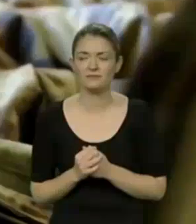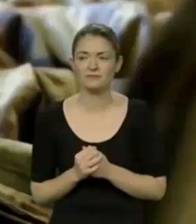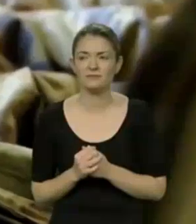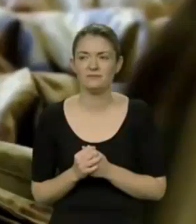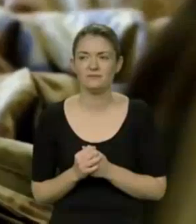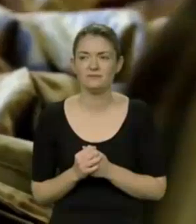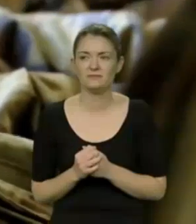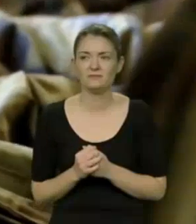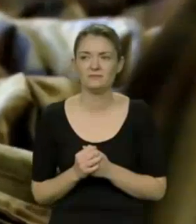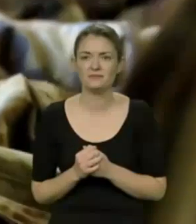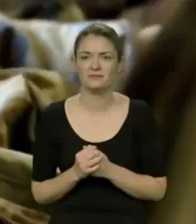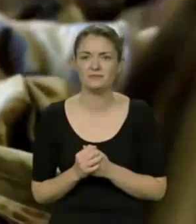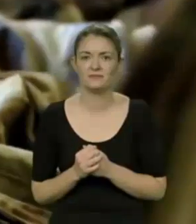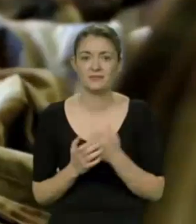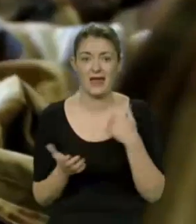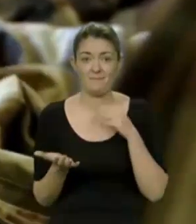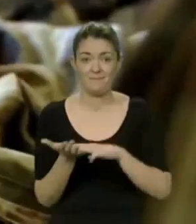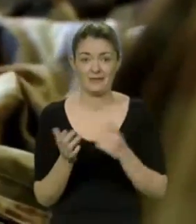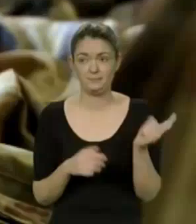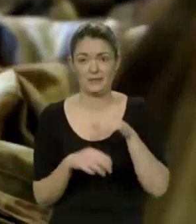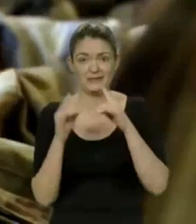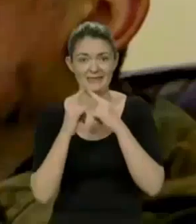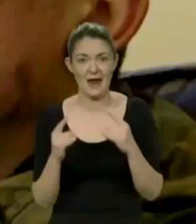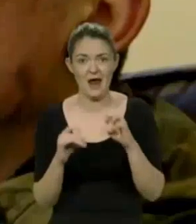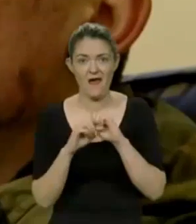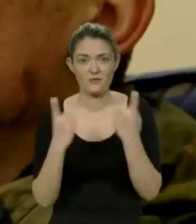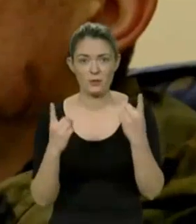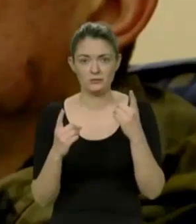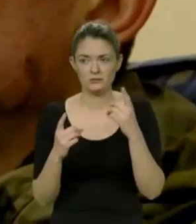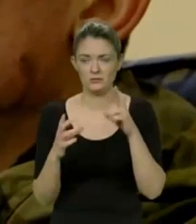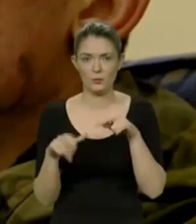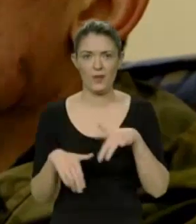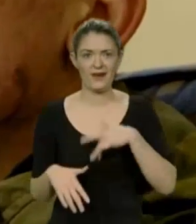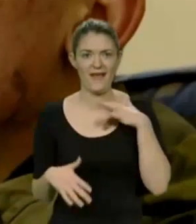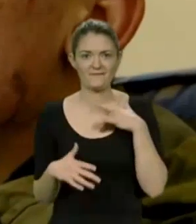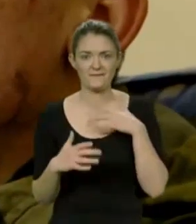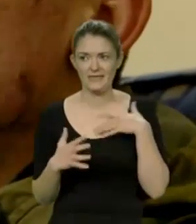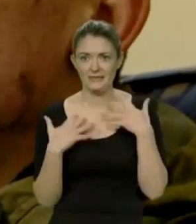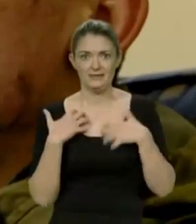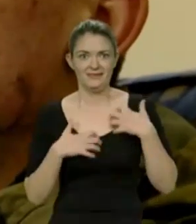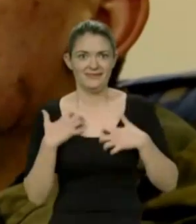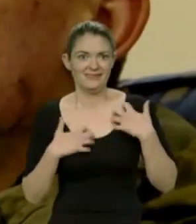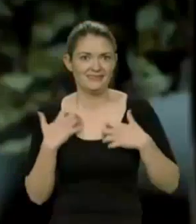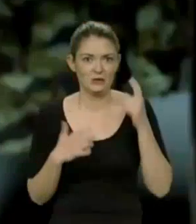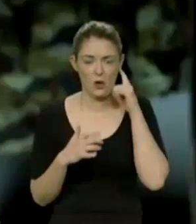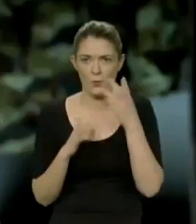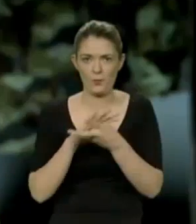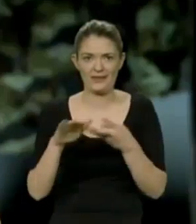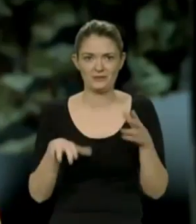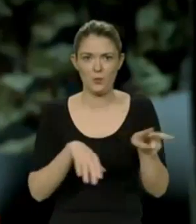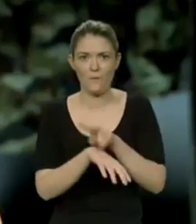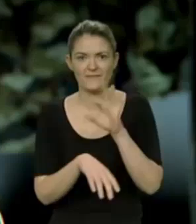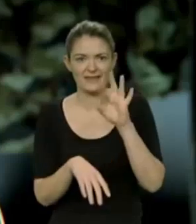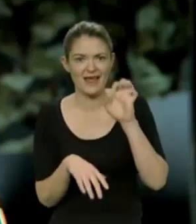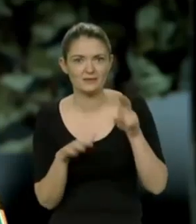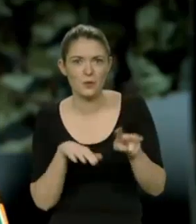But the minute we came back into the camp, everyone just got a new lease of life and was buzzing because we knew the week in the Glen was over and we finally completed something